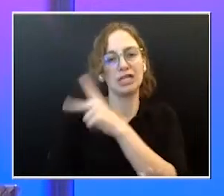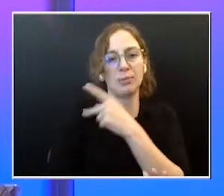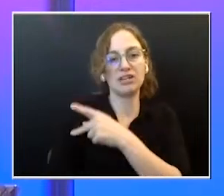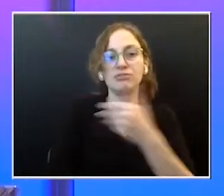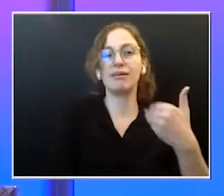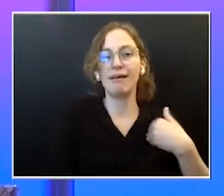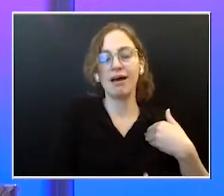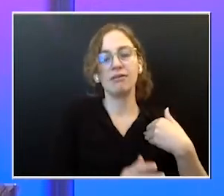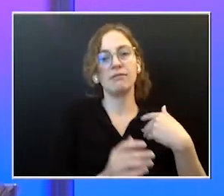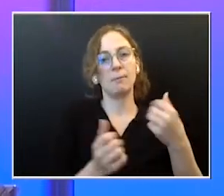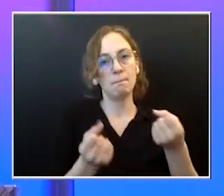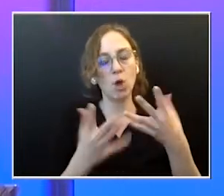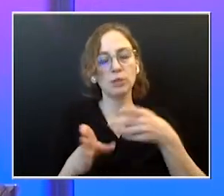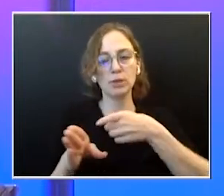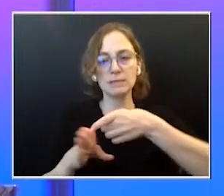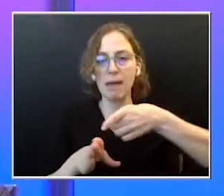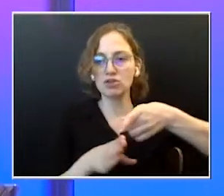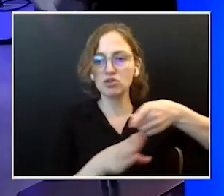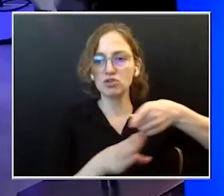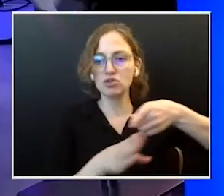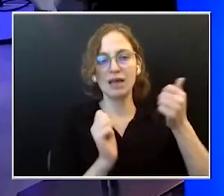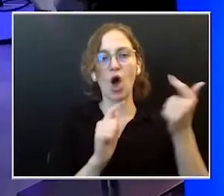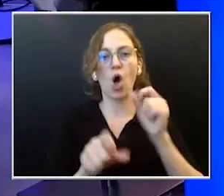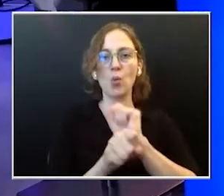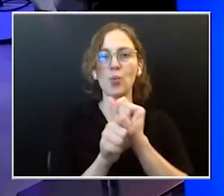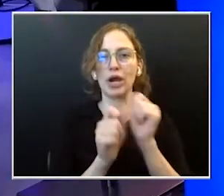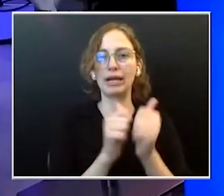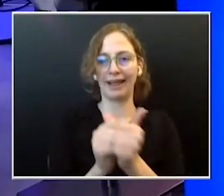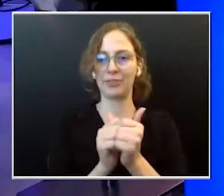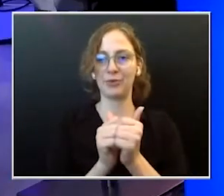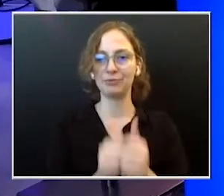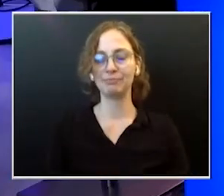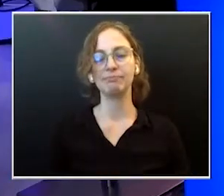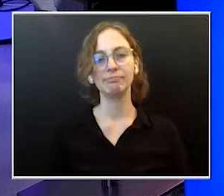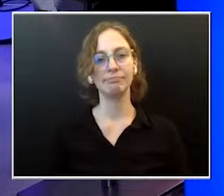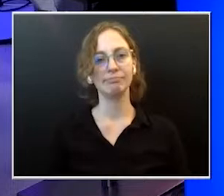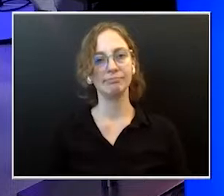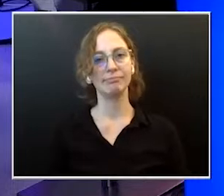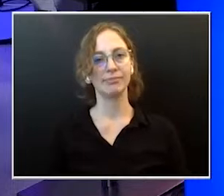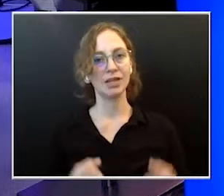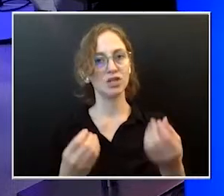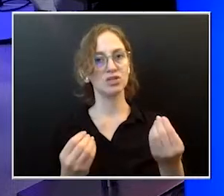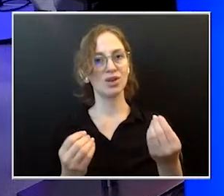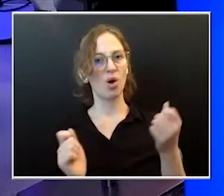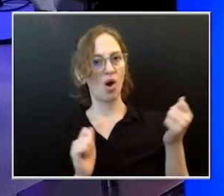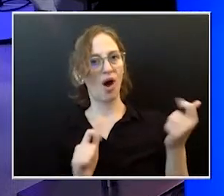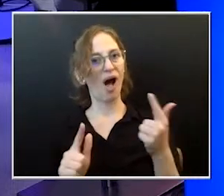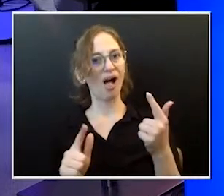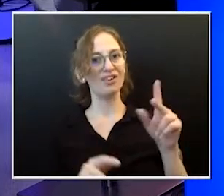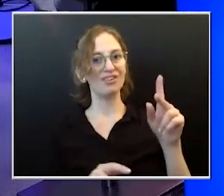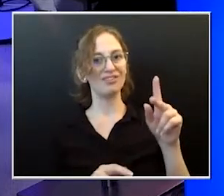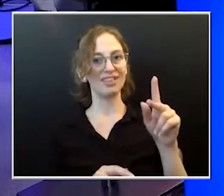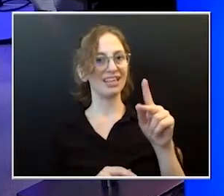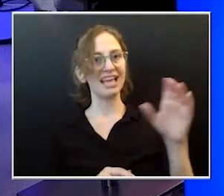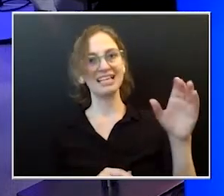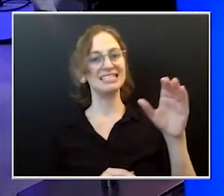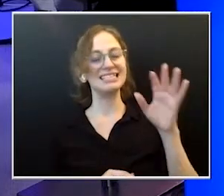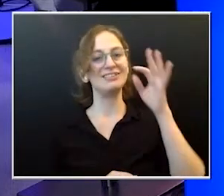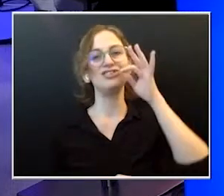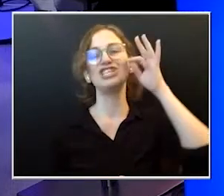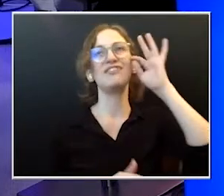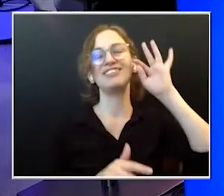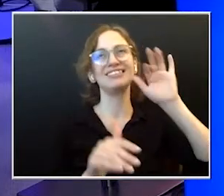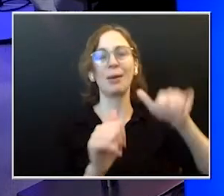specialists that are weighing in and treating you. It's like you have all of the Kansas City Chiefs behind you if you were an athlete. Yes. Like you have a team of